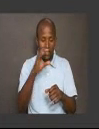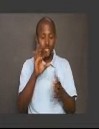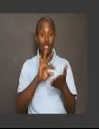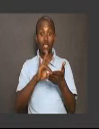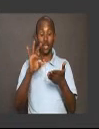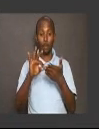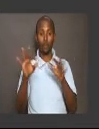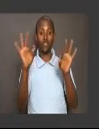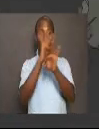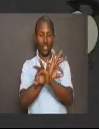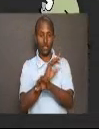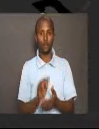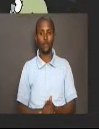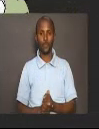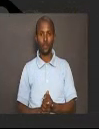this function.